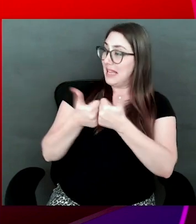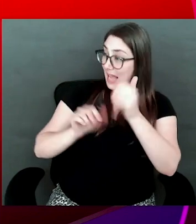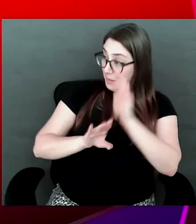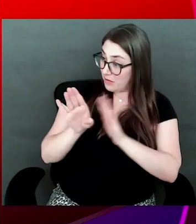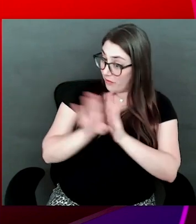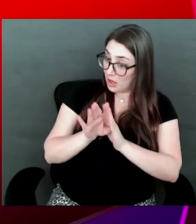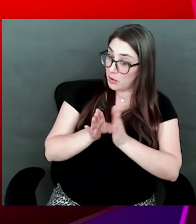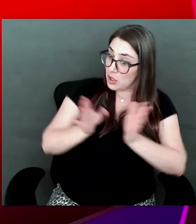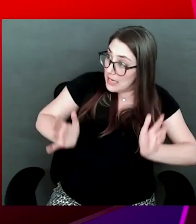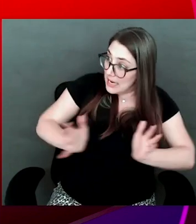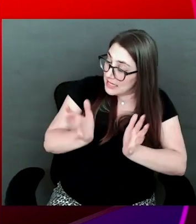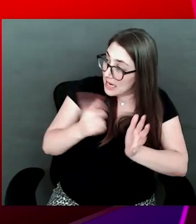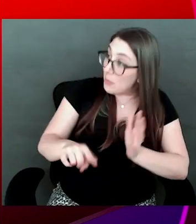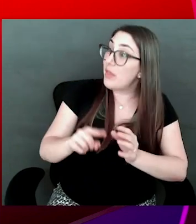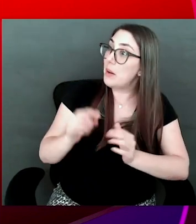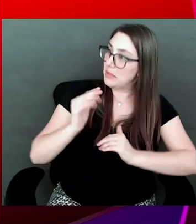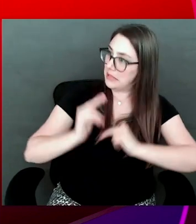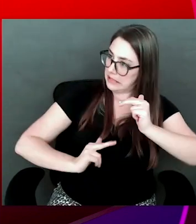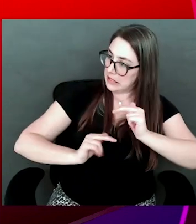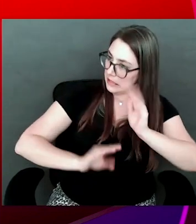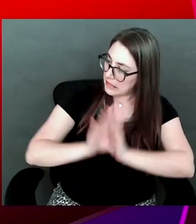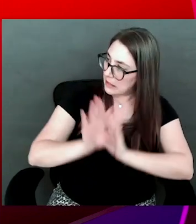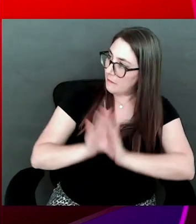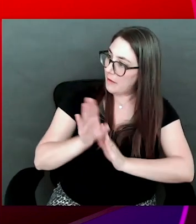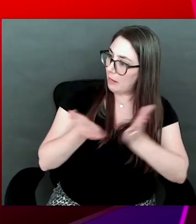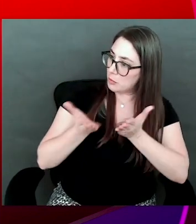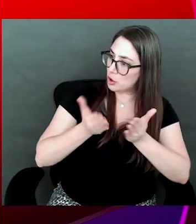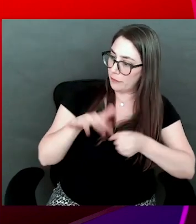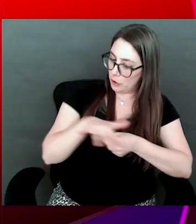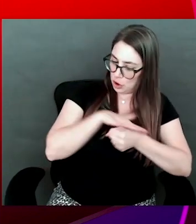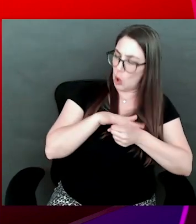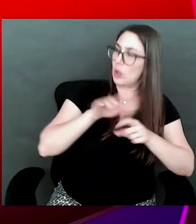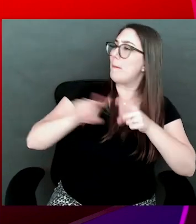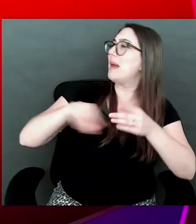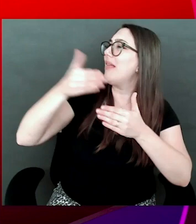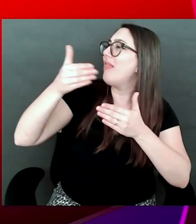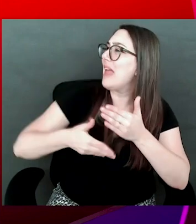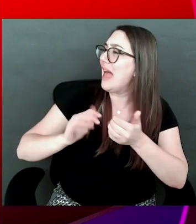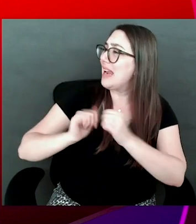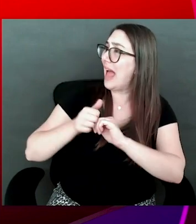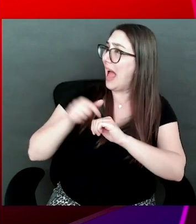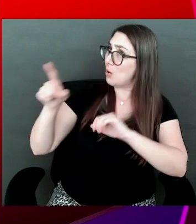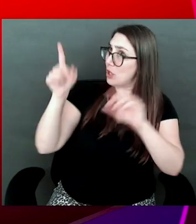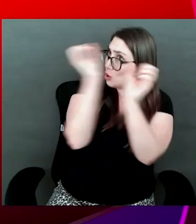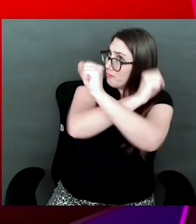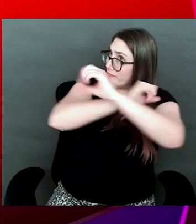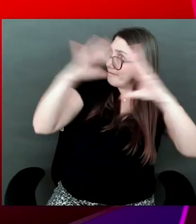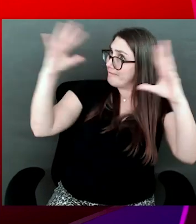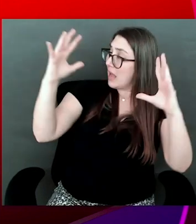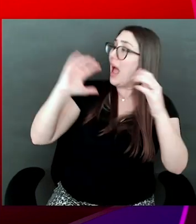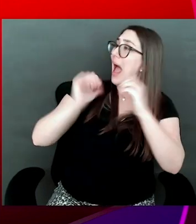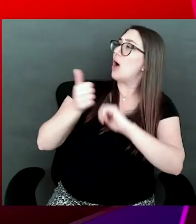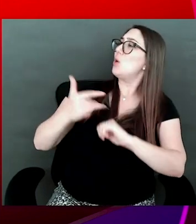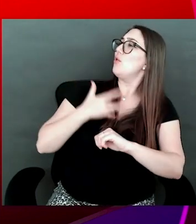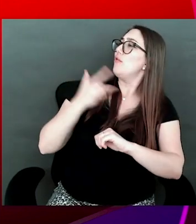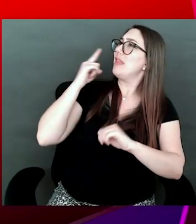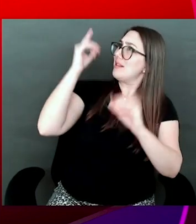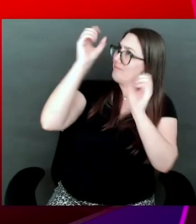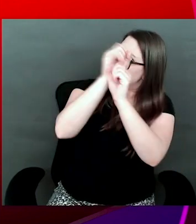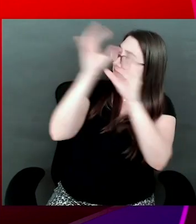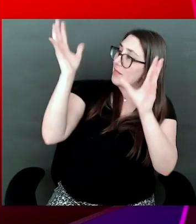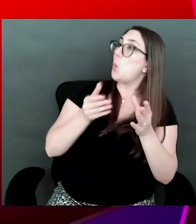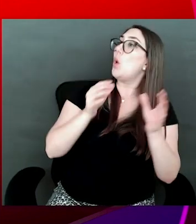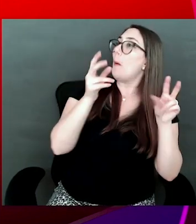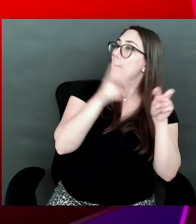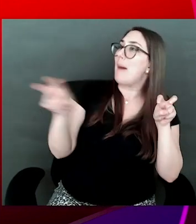game servers locally. But in the end, how do you envision this helping migrating more game servers to the cloud?